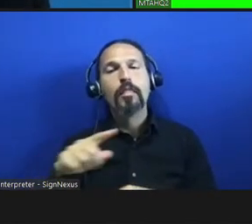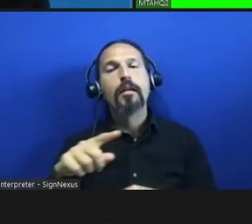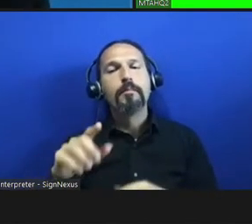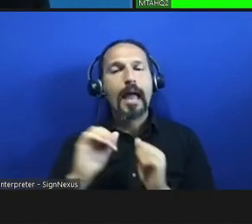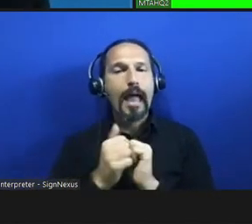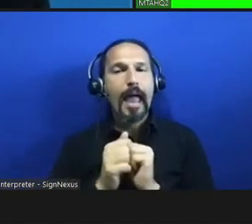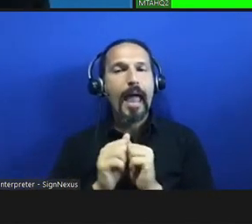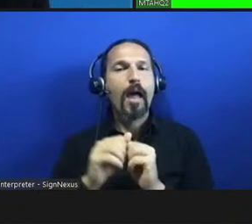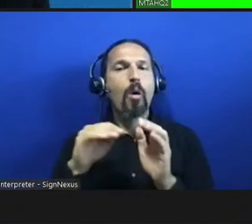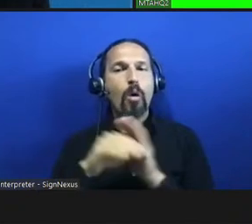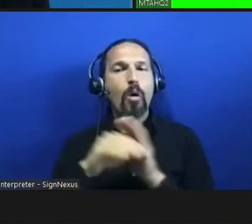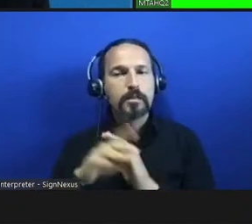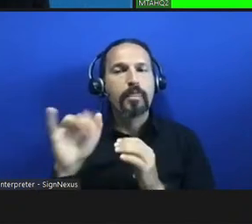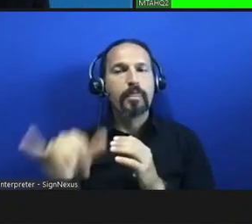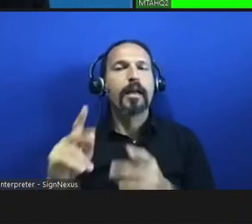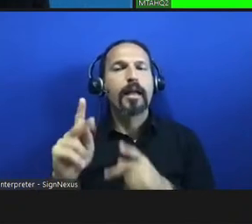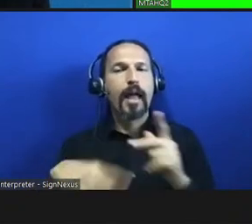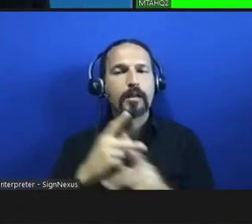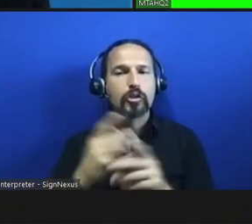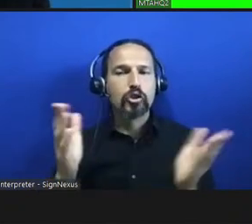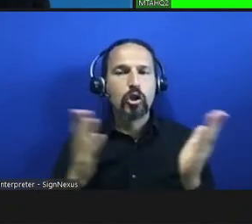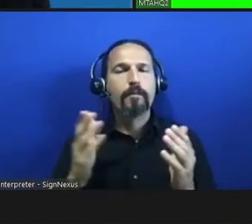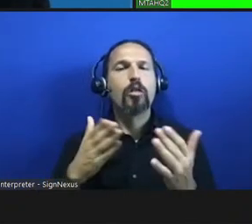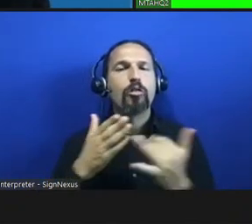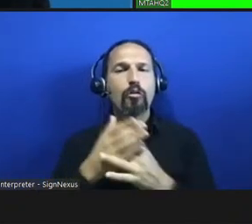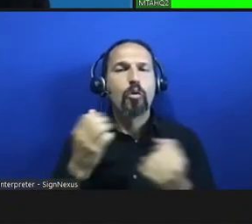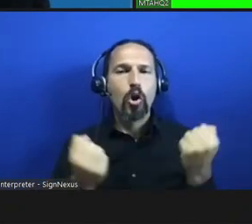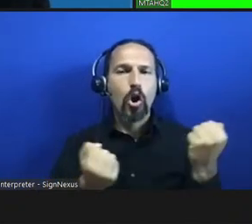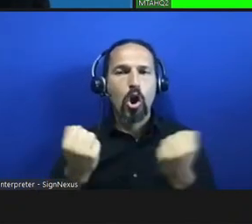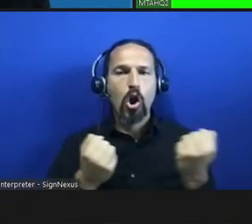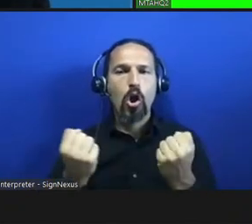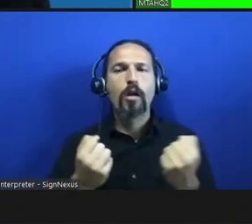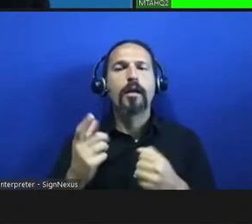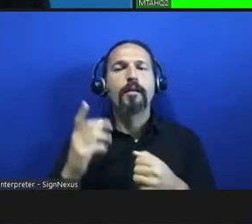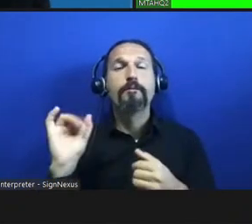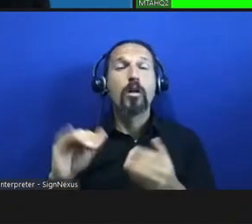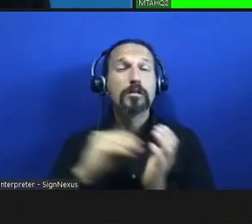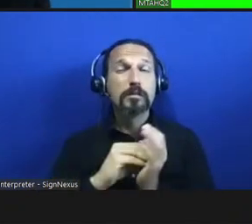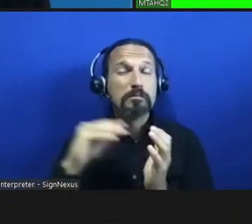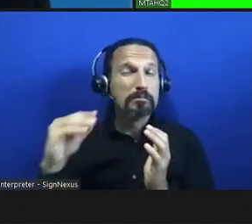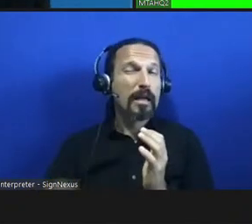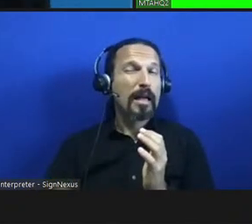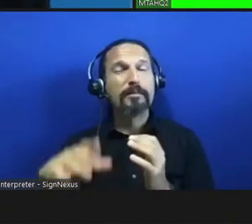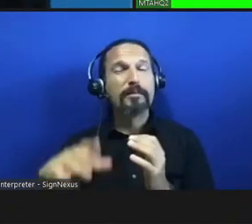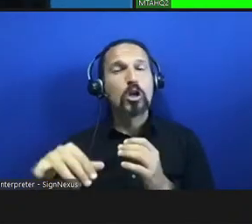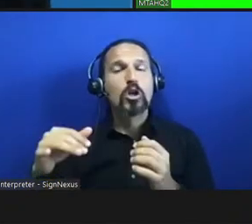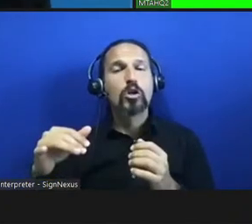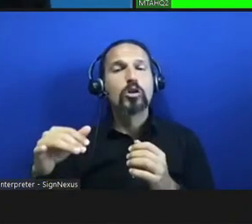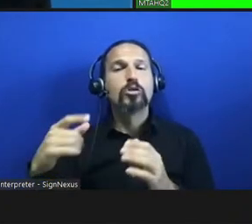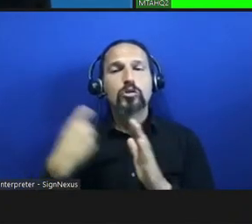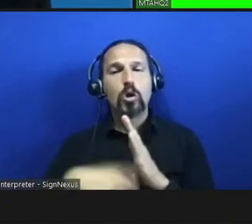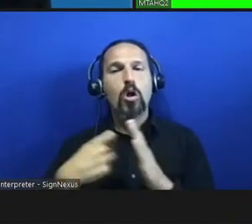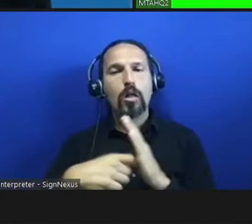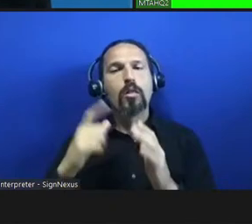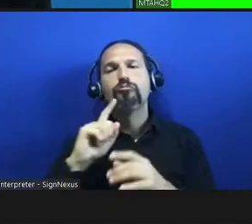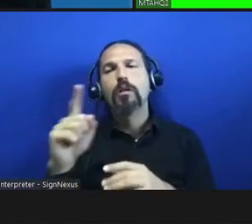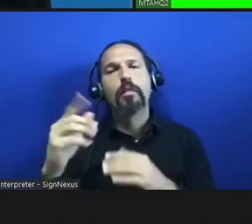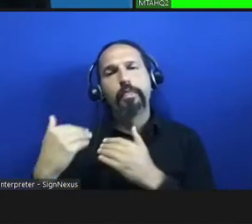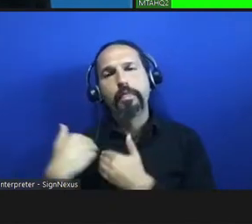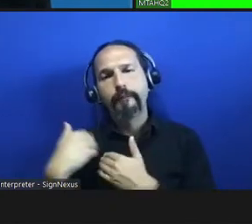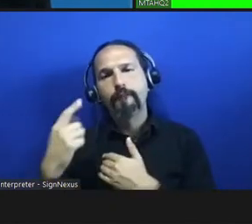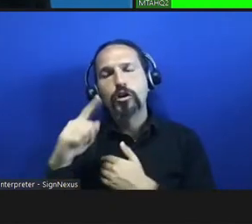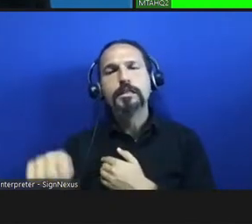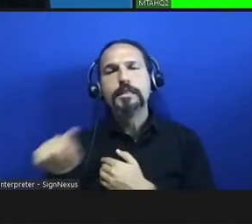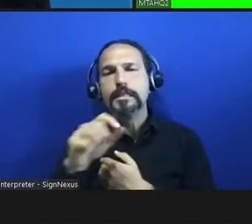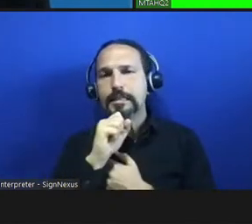way to access vital Services is by car an overly expensive toll will present a real financial burden to our